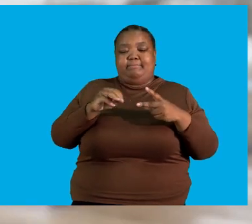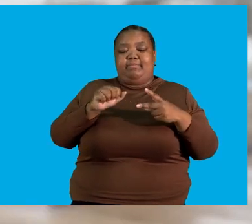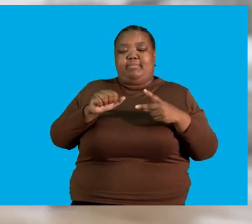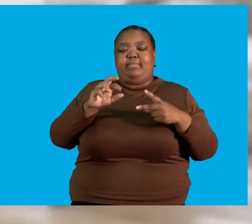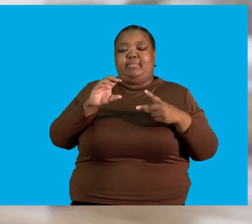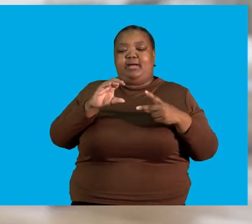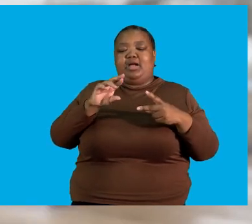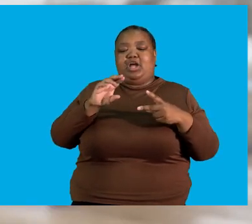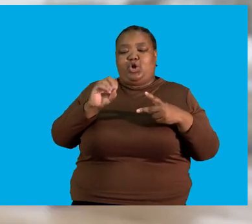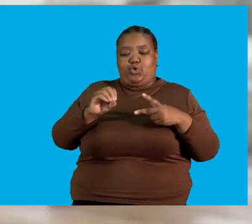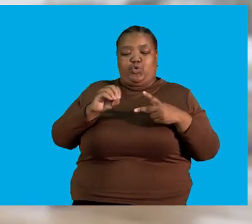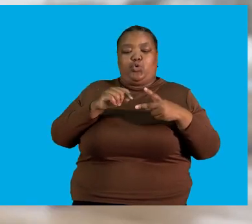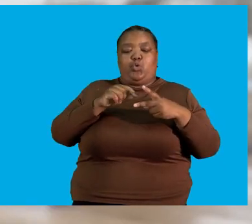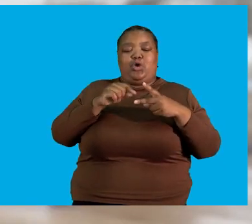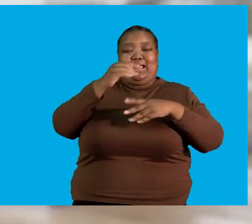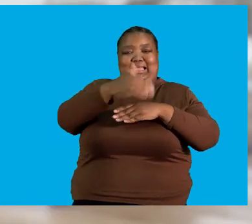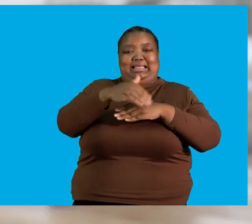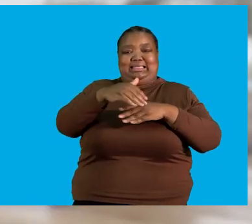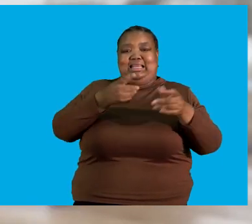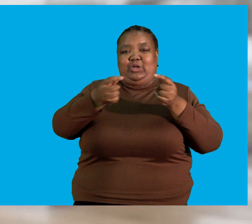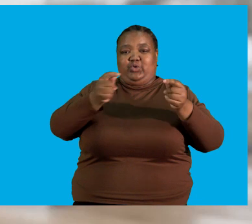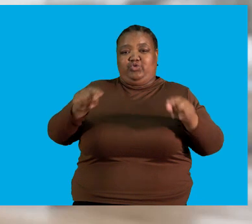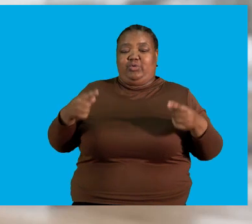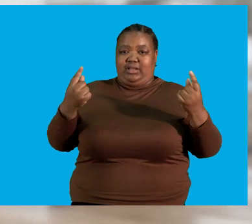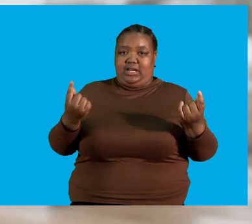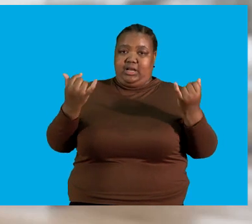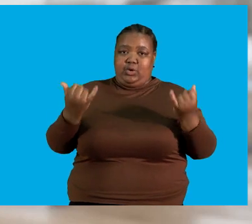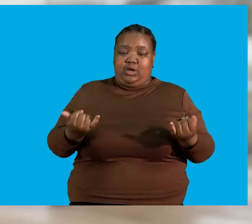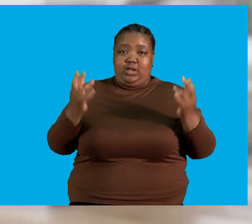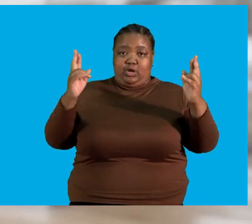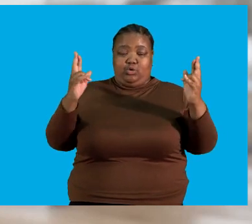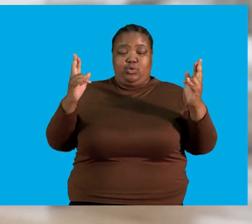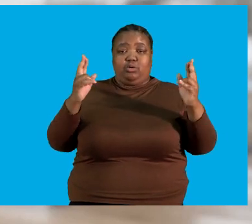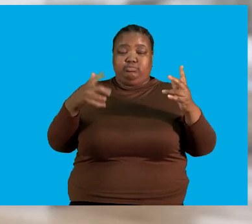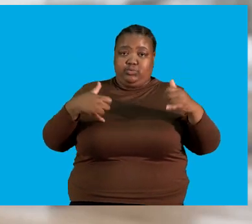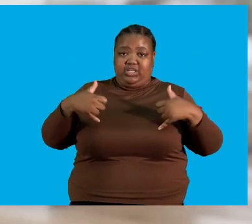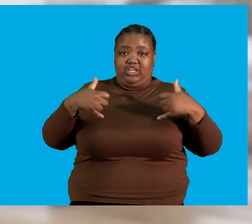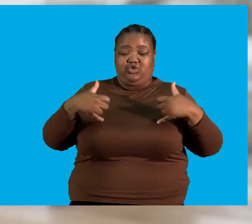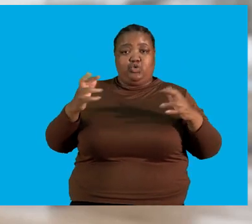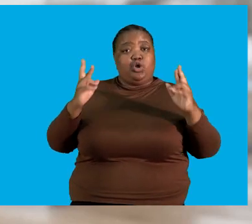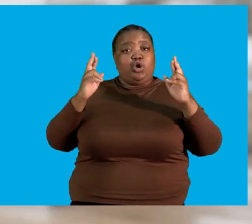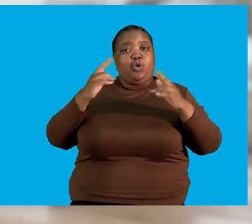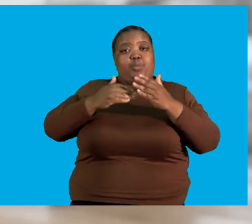no control over. I hope you have enjoyed this lesson, grade 11s.